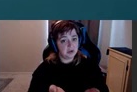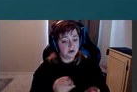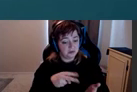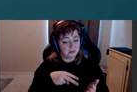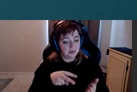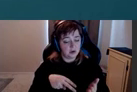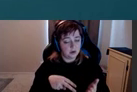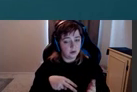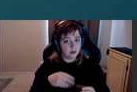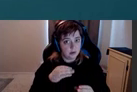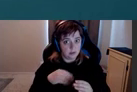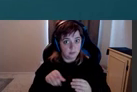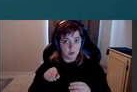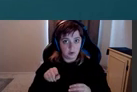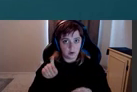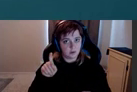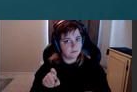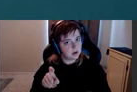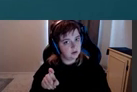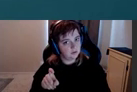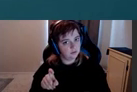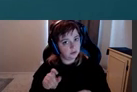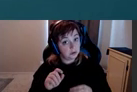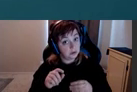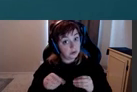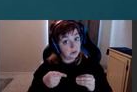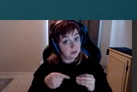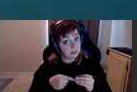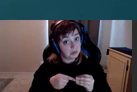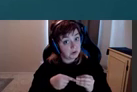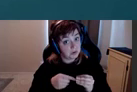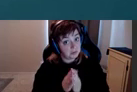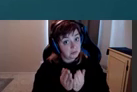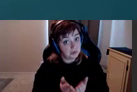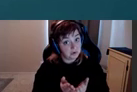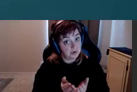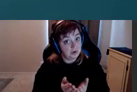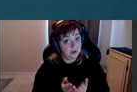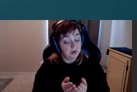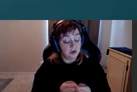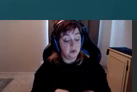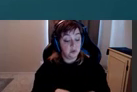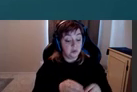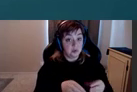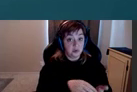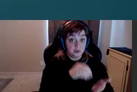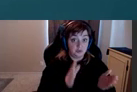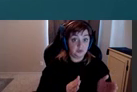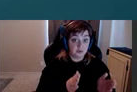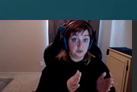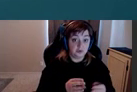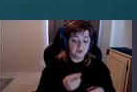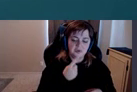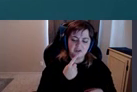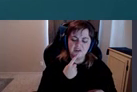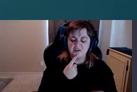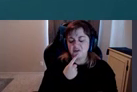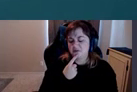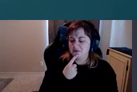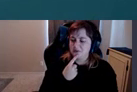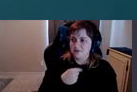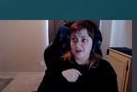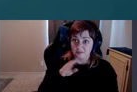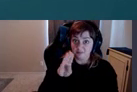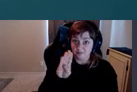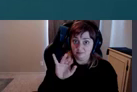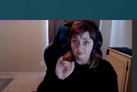about the book. And one boy responded and said, you know, I was a bigot towards Islam. I mean, that's huge for a 12-year-old to say, even to right.